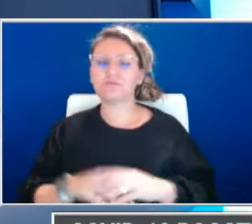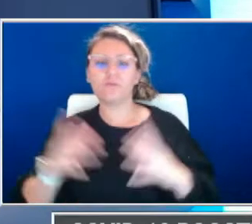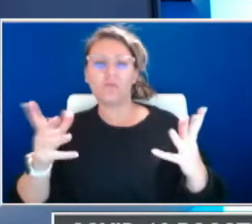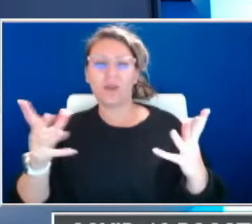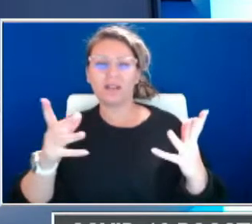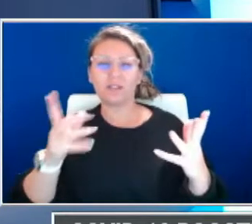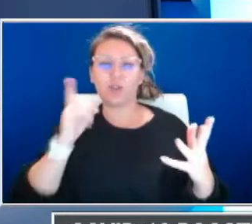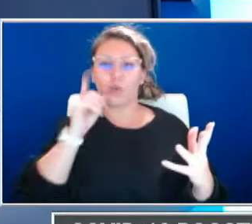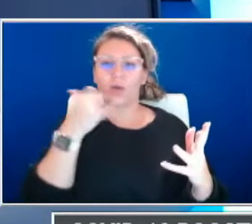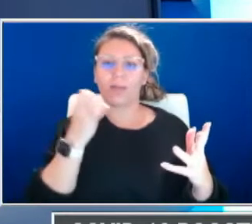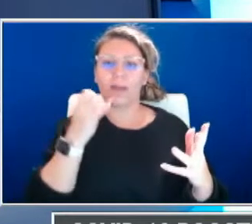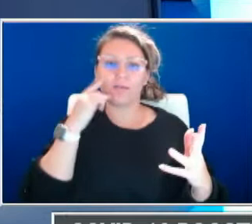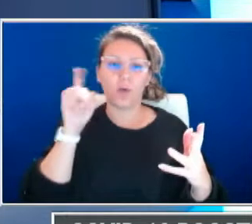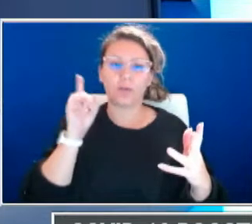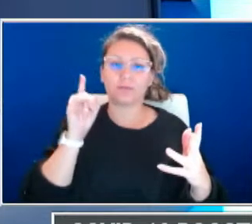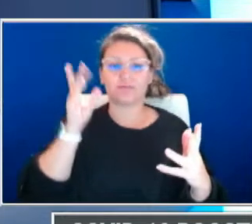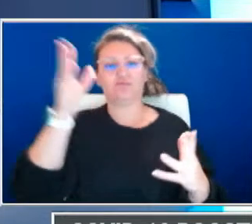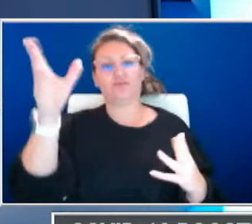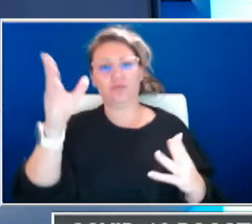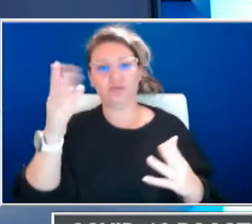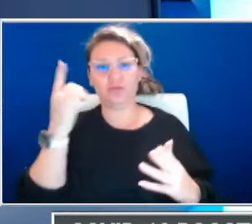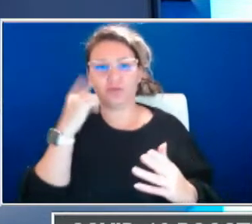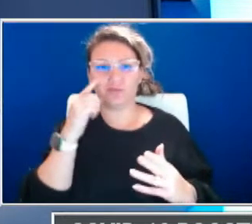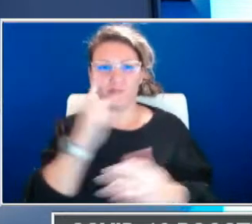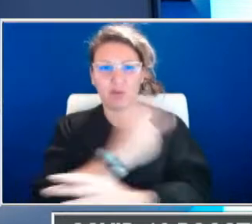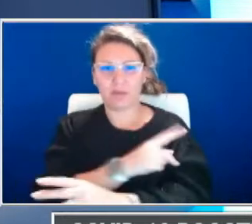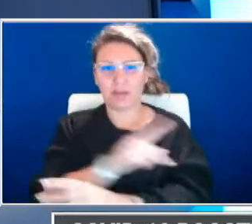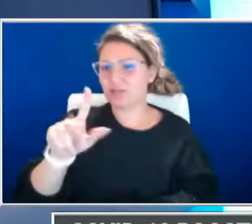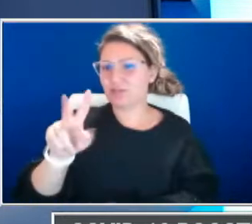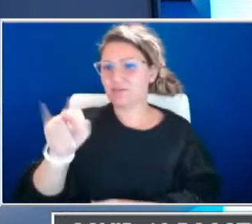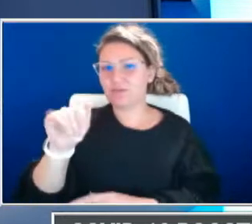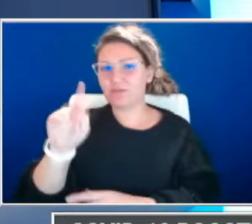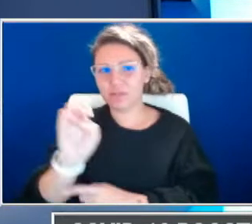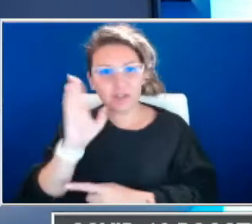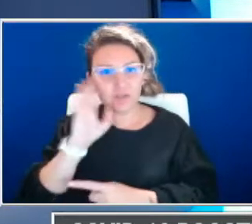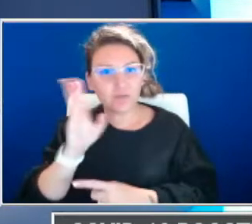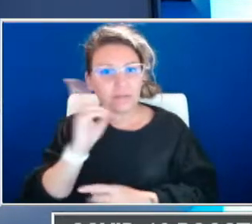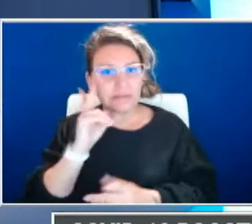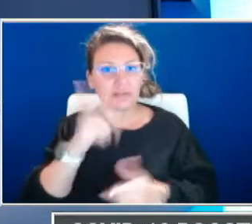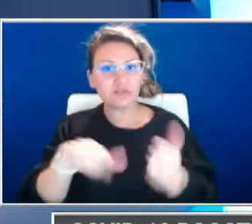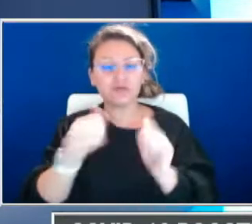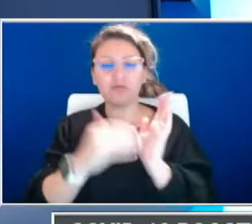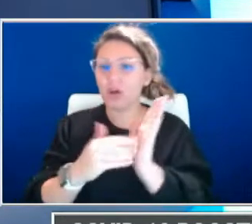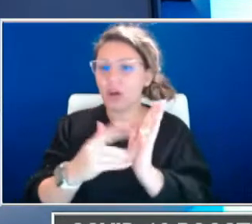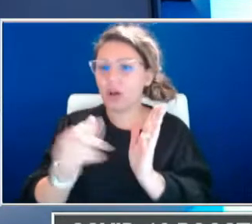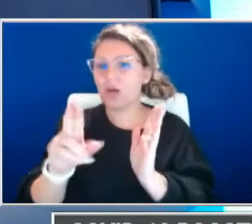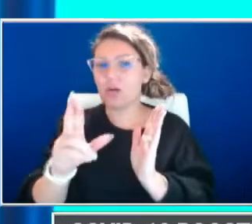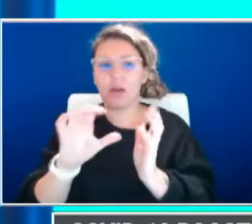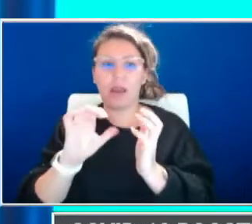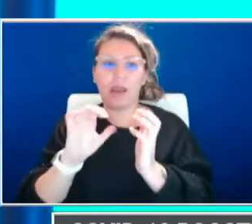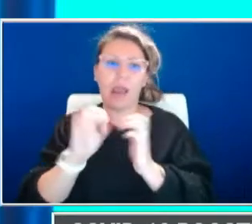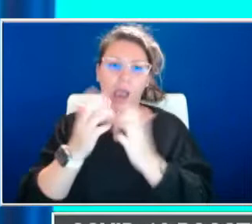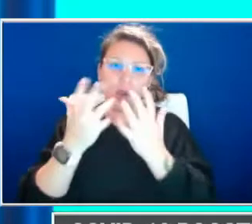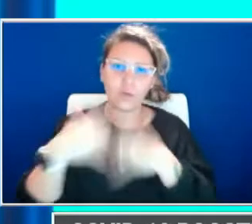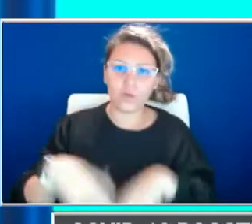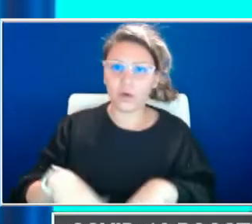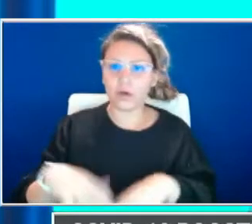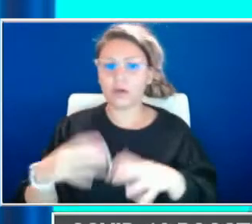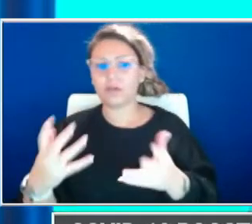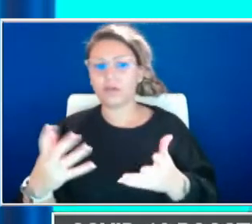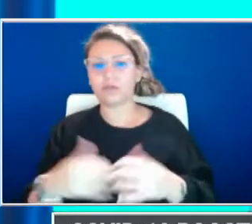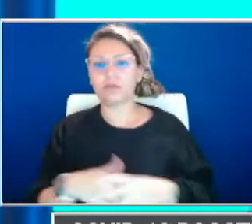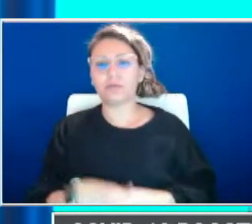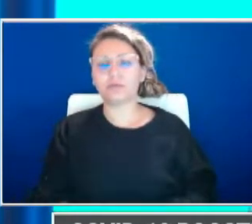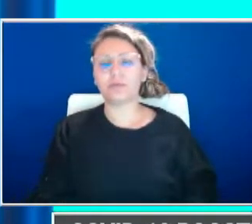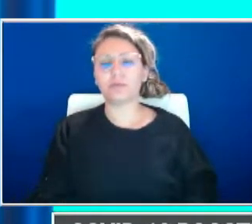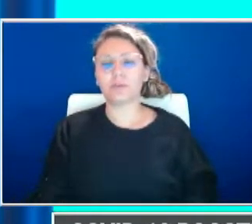patients like Vince look like? Are you two going to see each other often? How is that going to work? Yeah, so